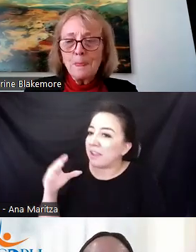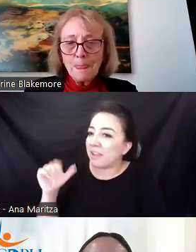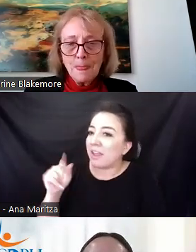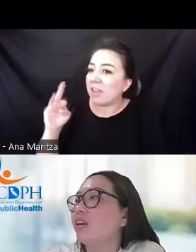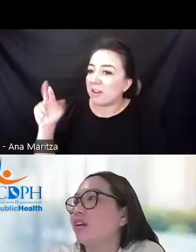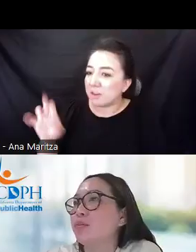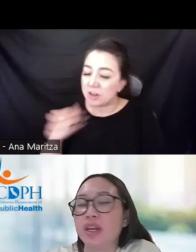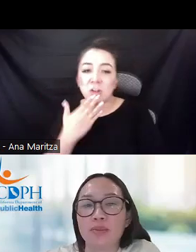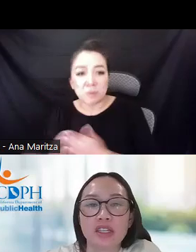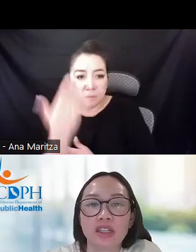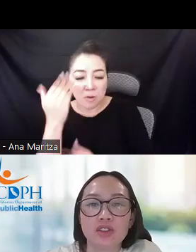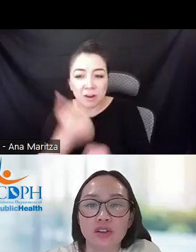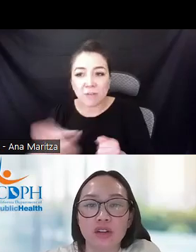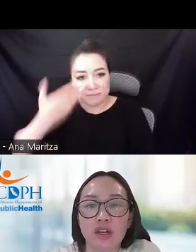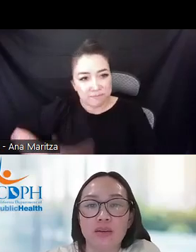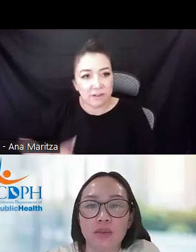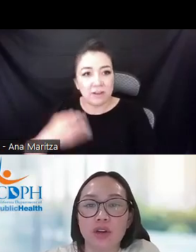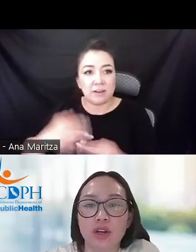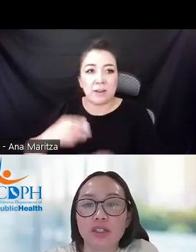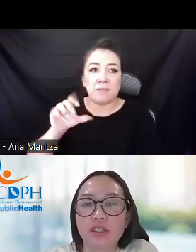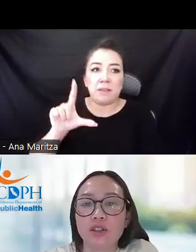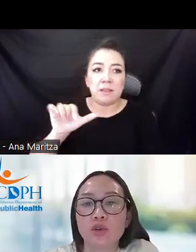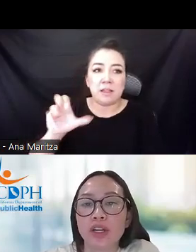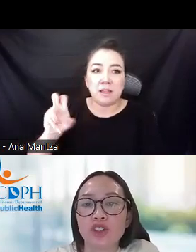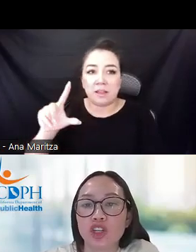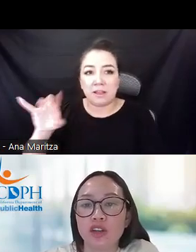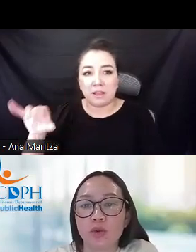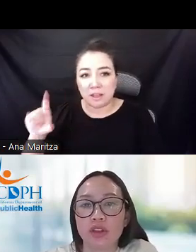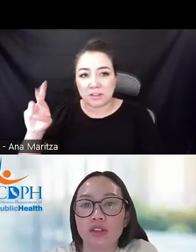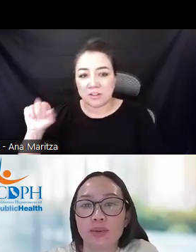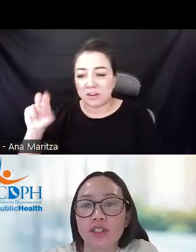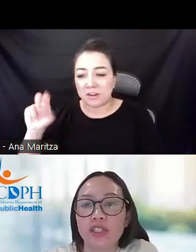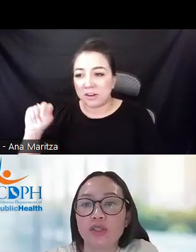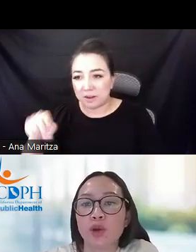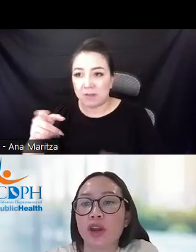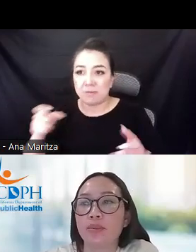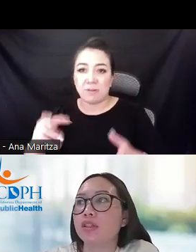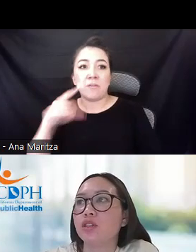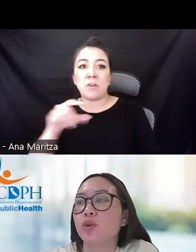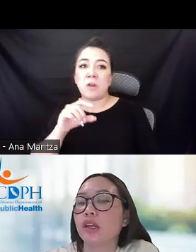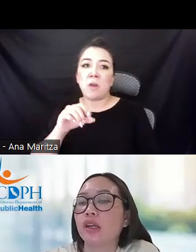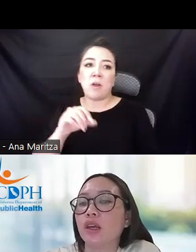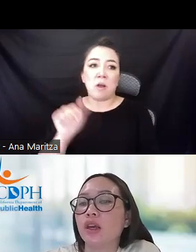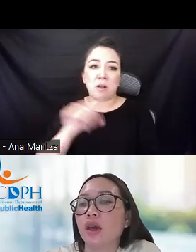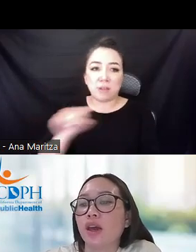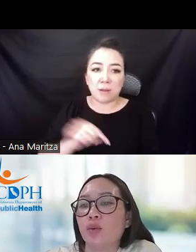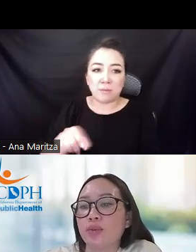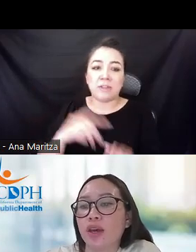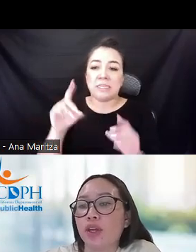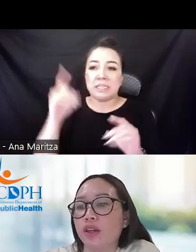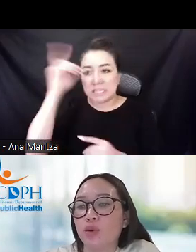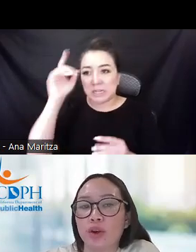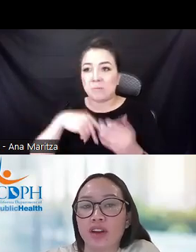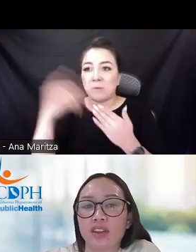morning, everyone. My name is Lindley Stern. I am the Chronic Disease Control Branch Chief, where the Alzheimer's Disease Program is situated. I will